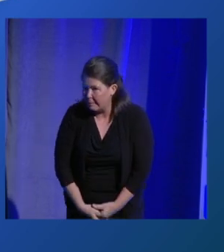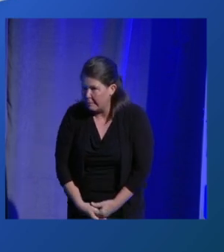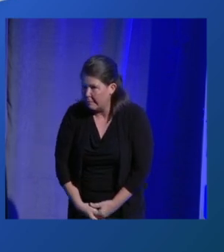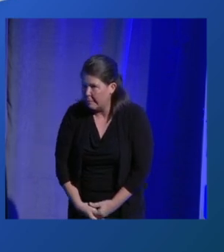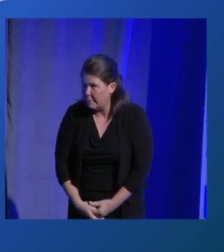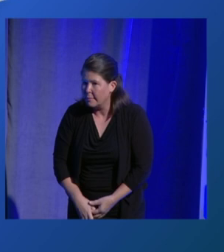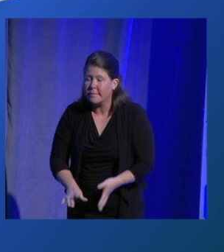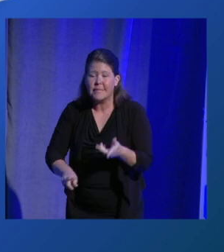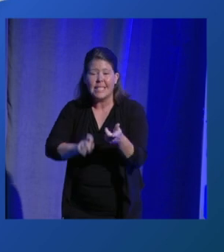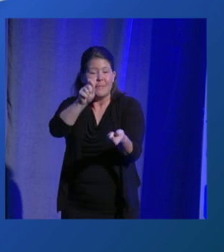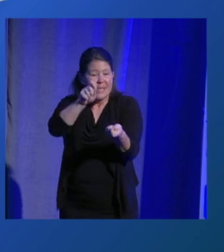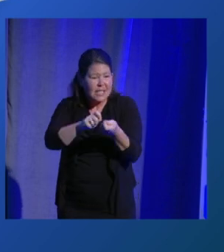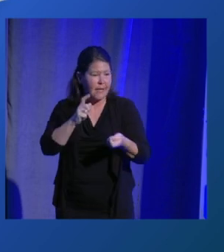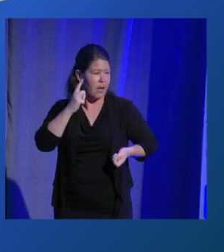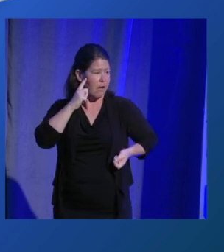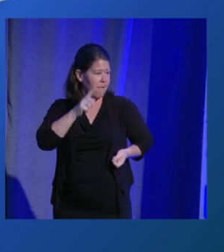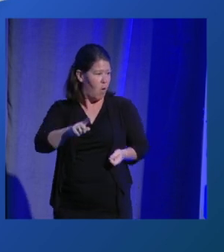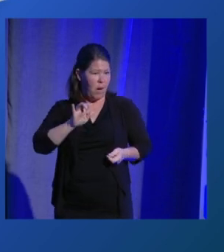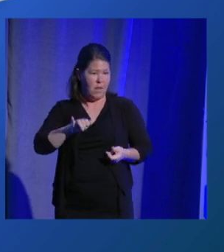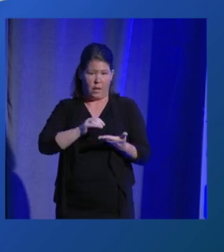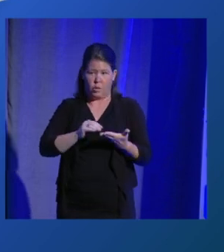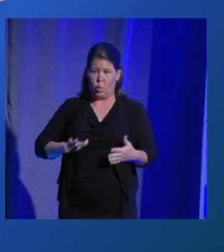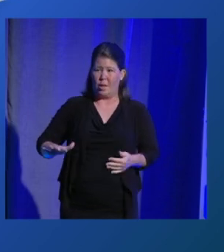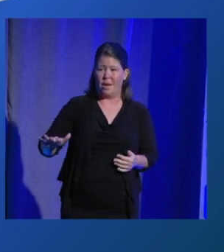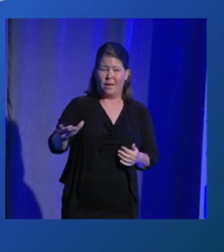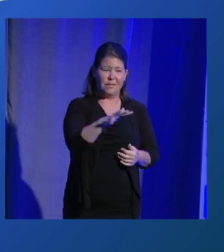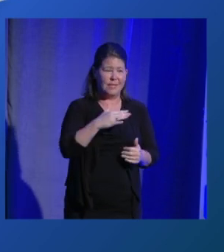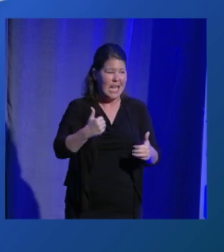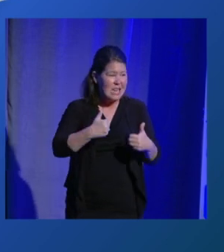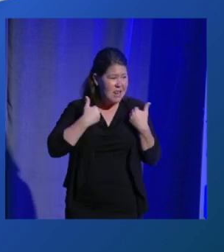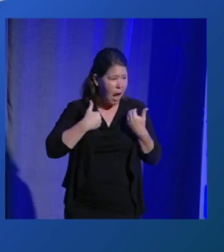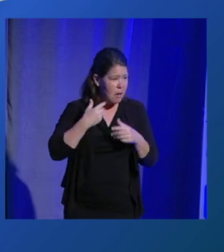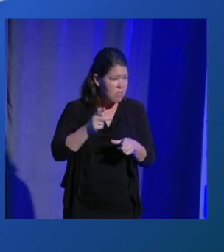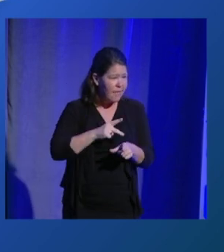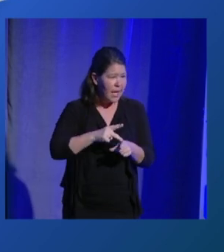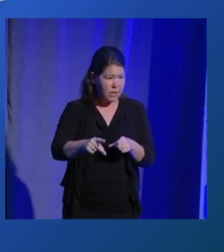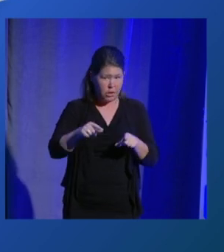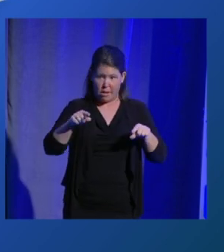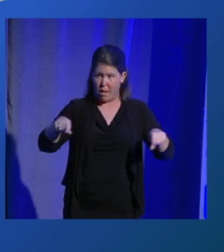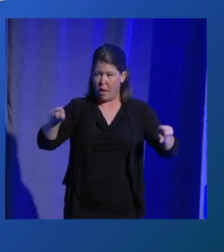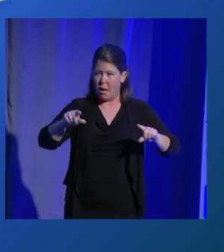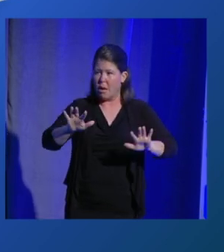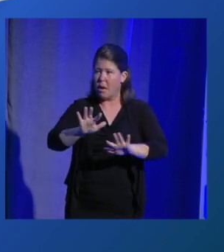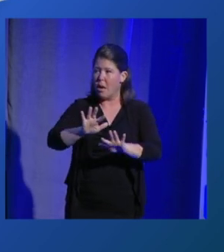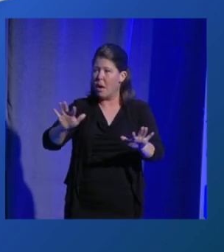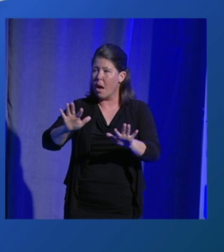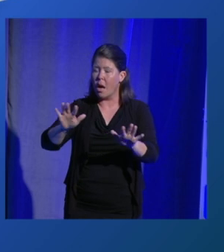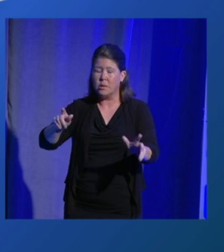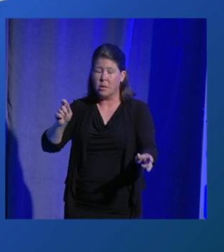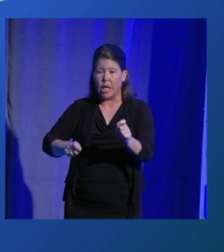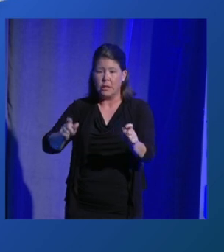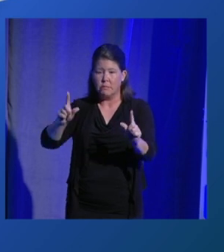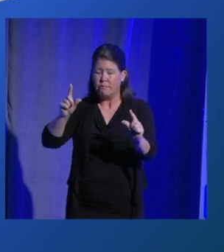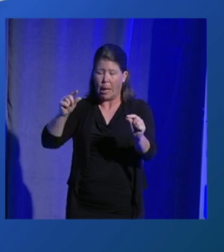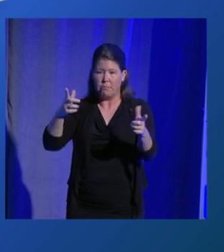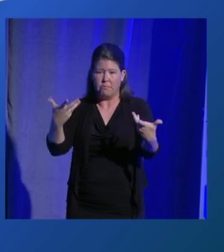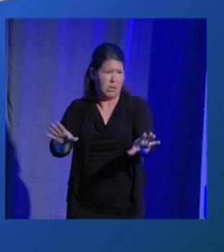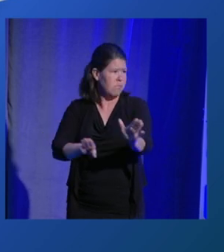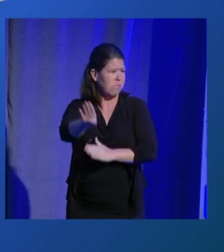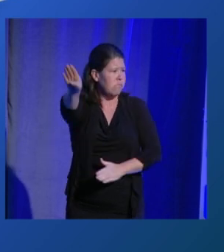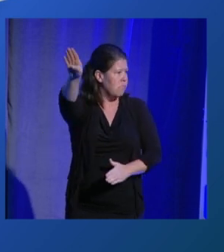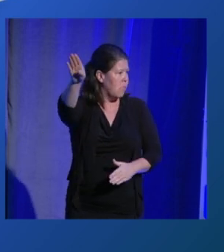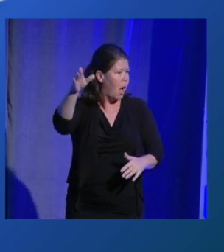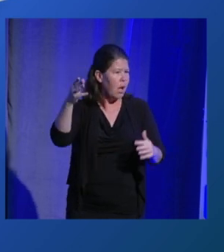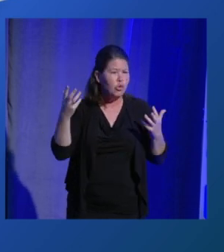Professionals in the audience um things are changing so quickly so fast there's so much